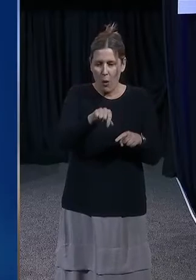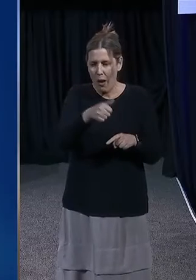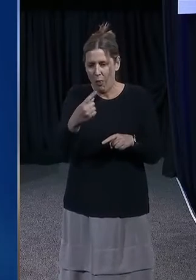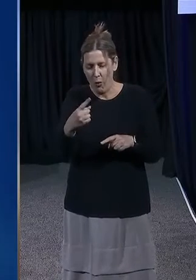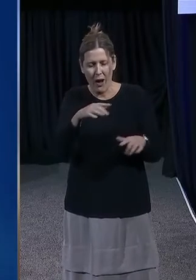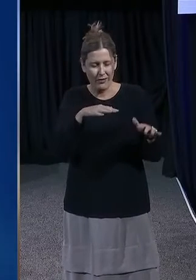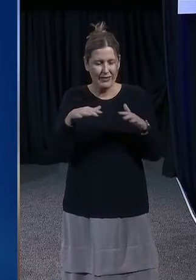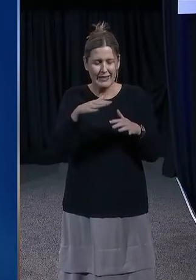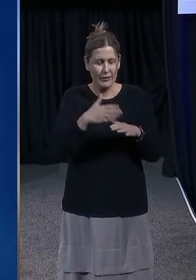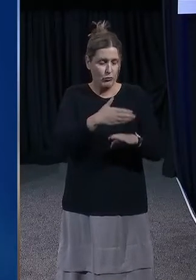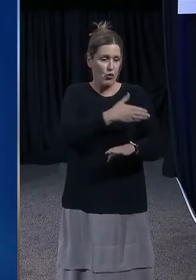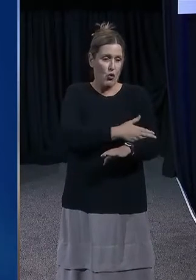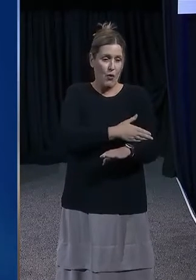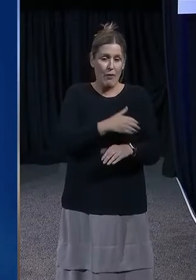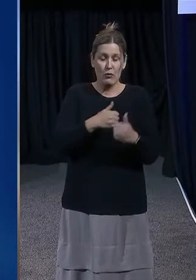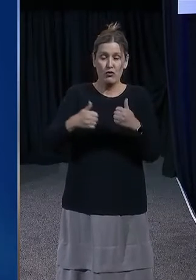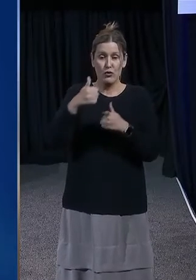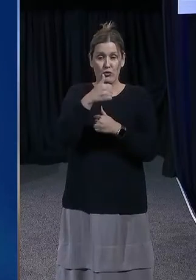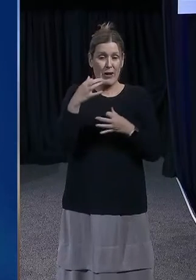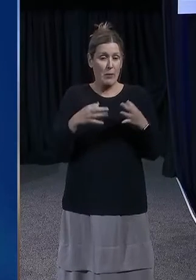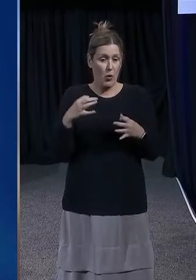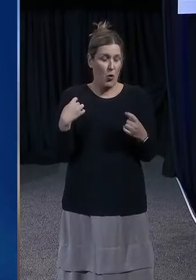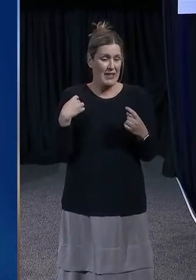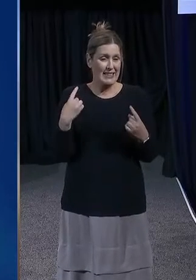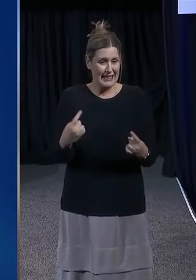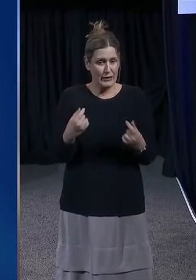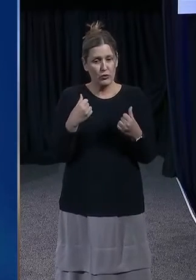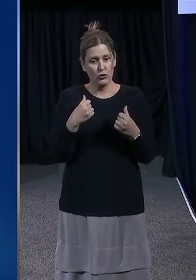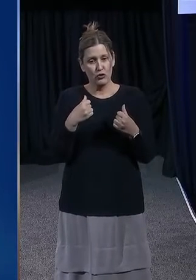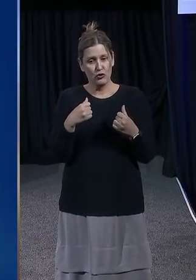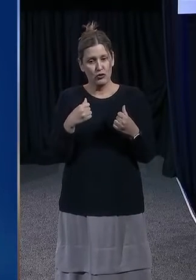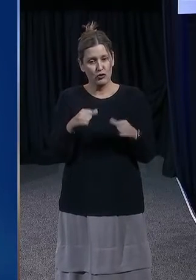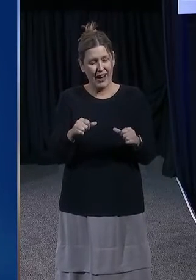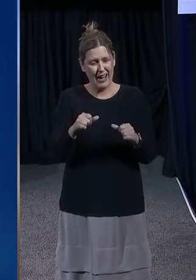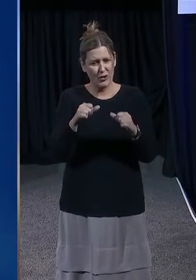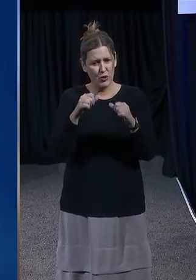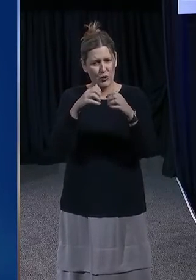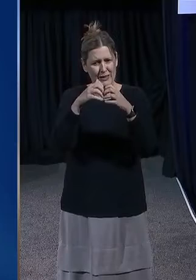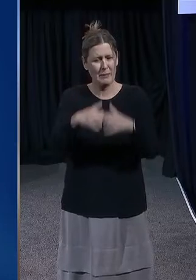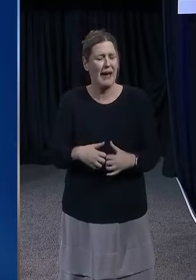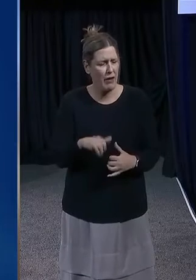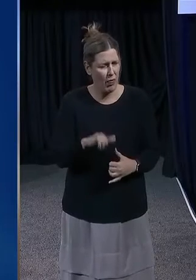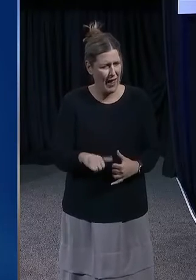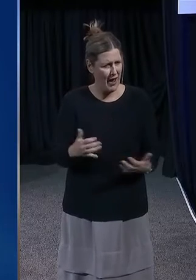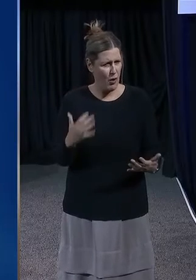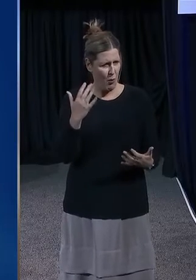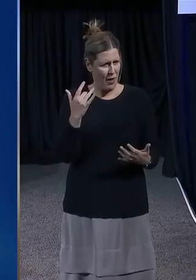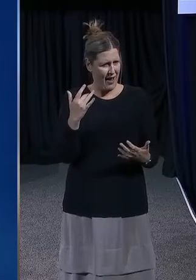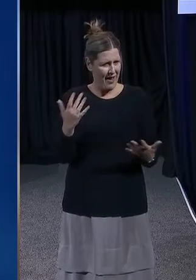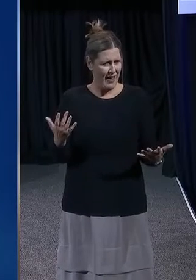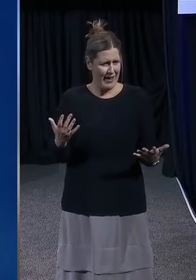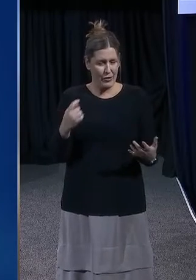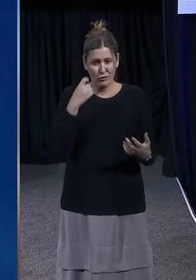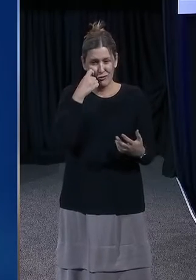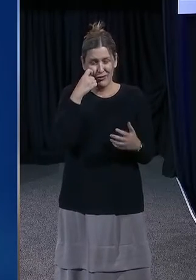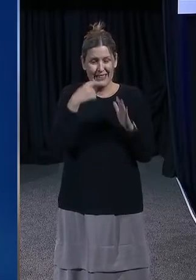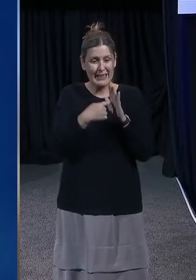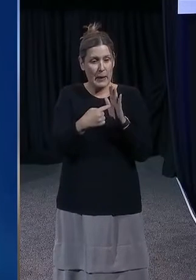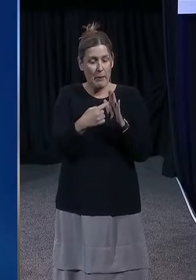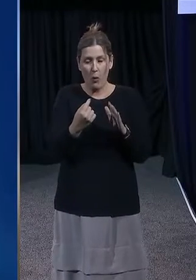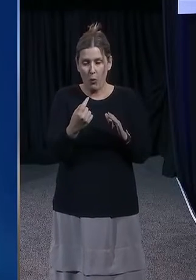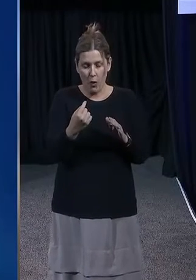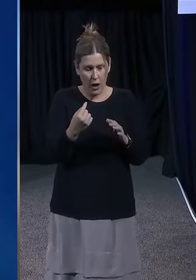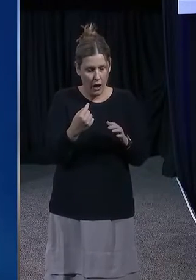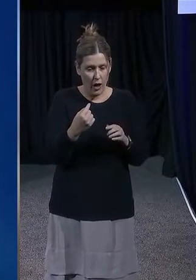United States Supreme Court has done a wonderful job of trying to dismantle it. The most recent example is